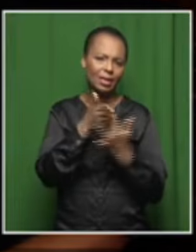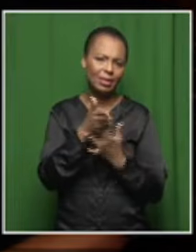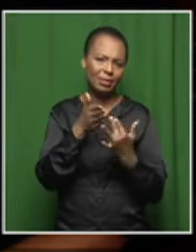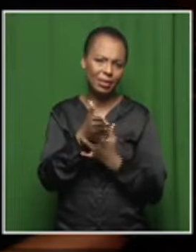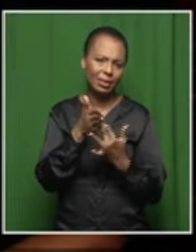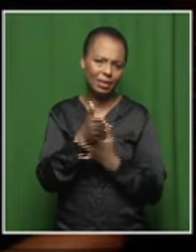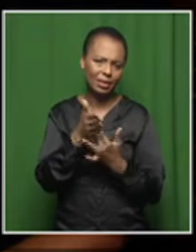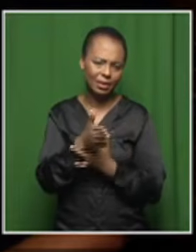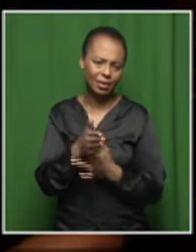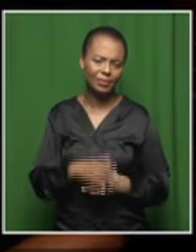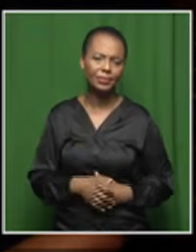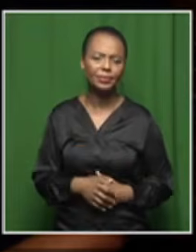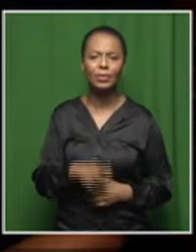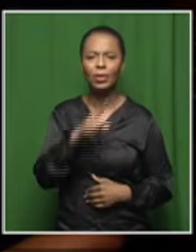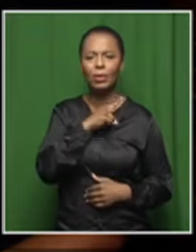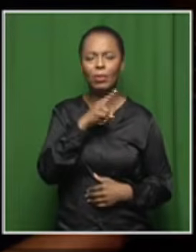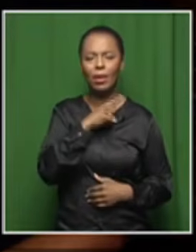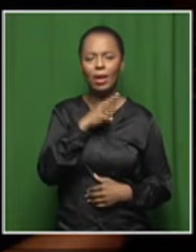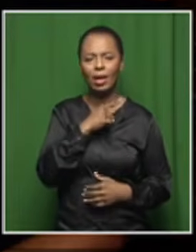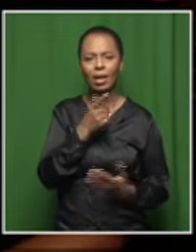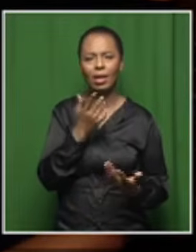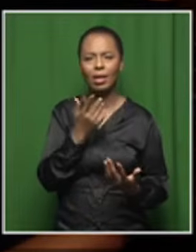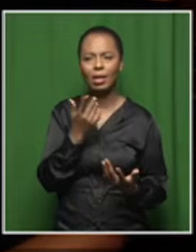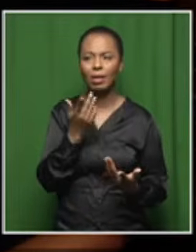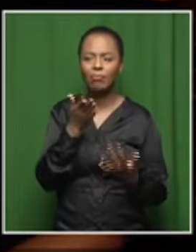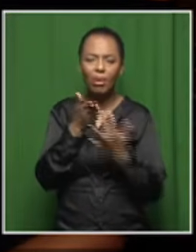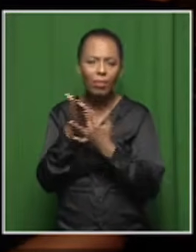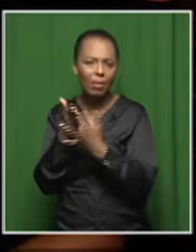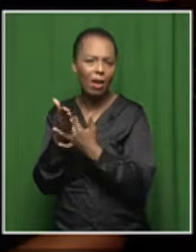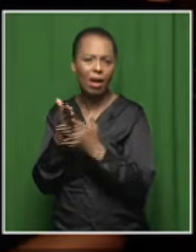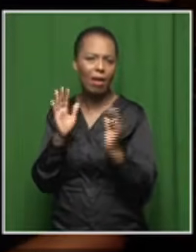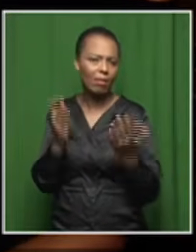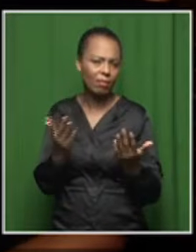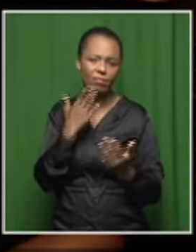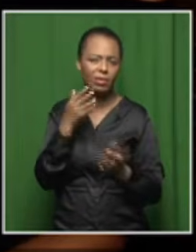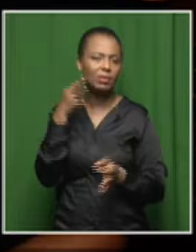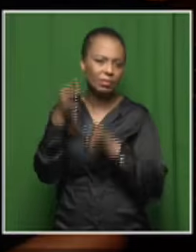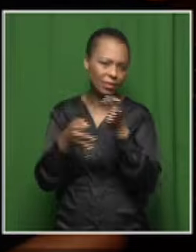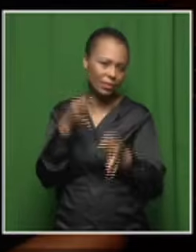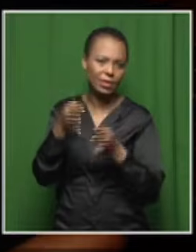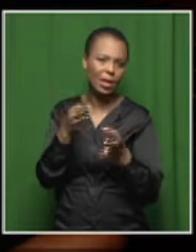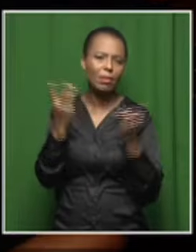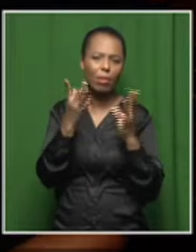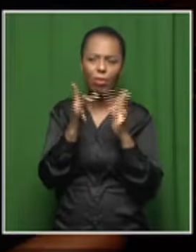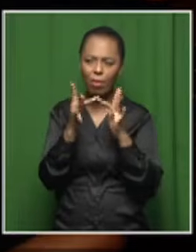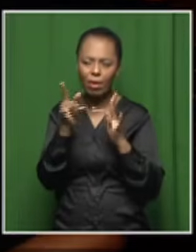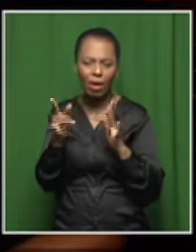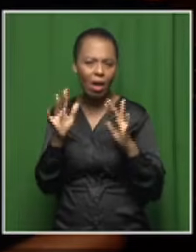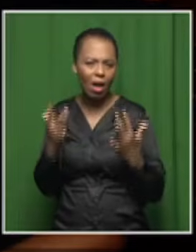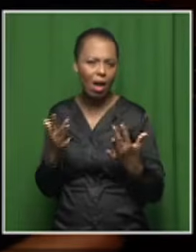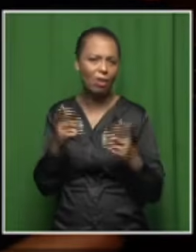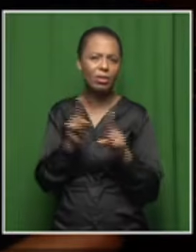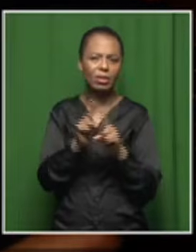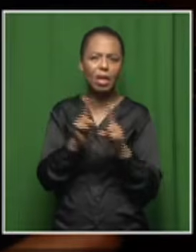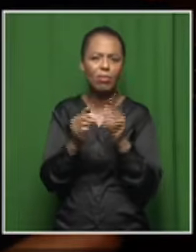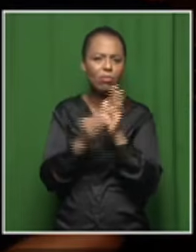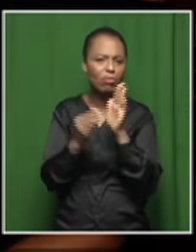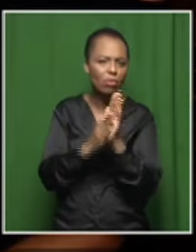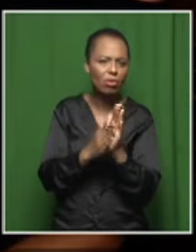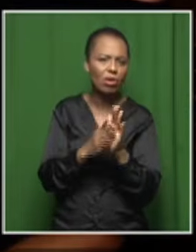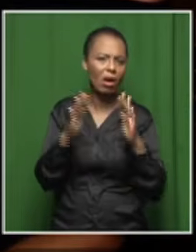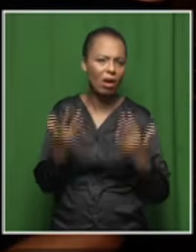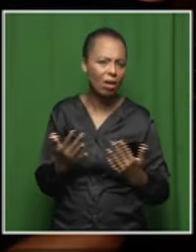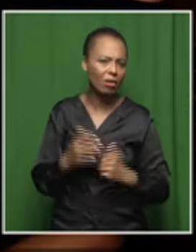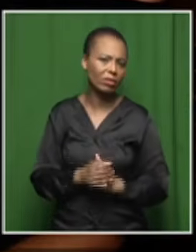and obviously being able to get here. Tell us about, how people get in touch, how they also come here when